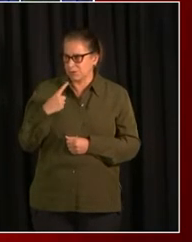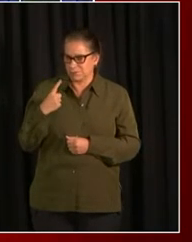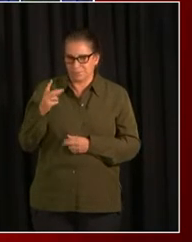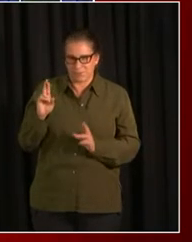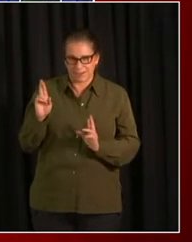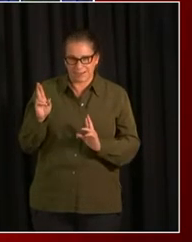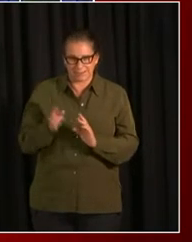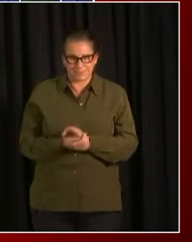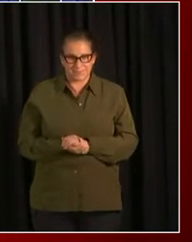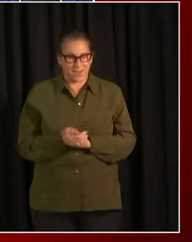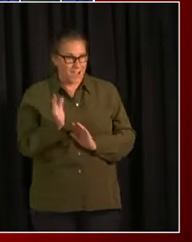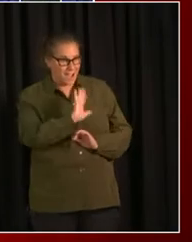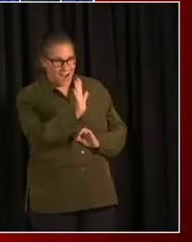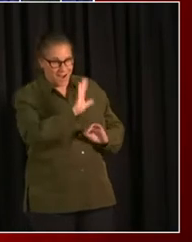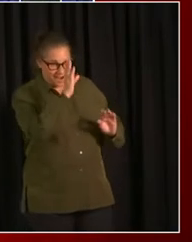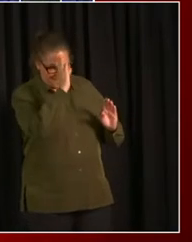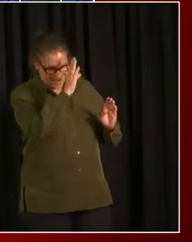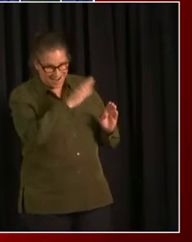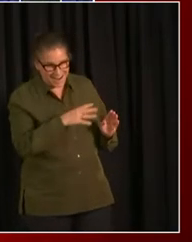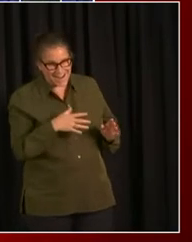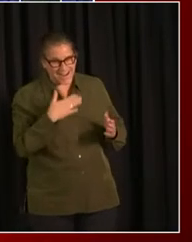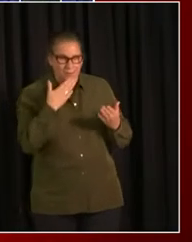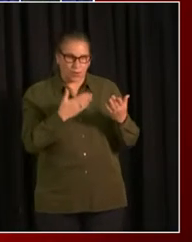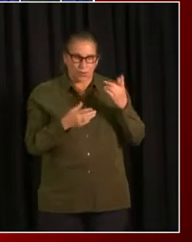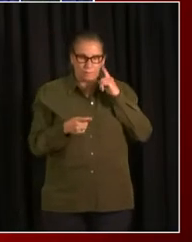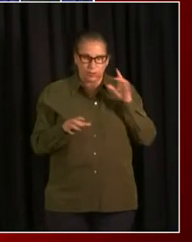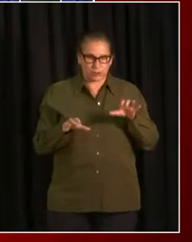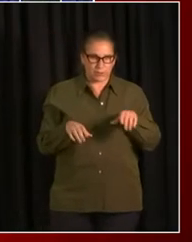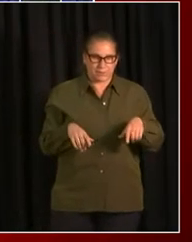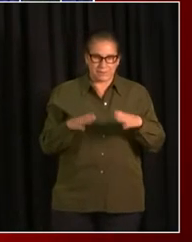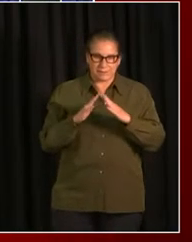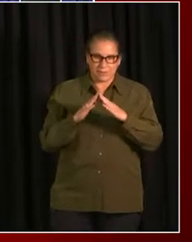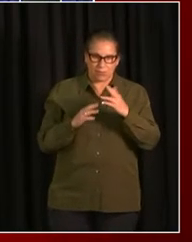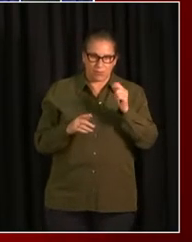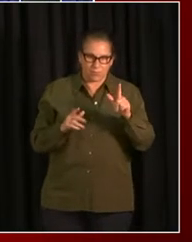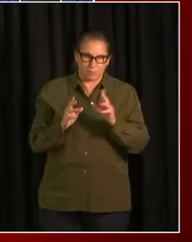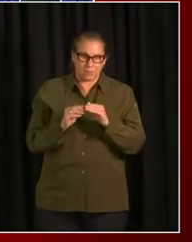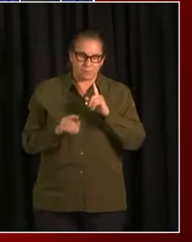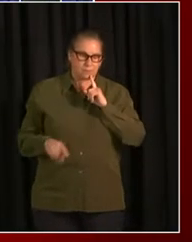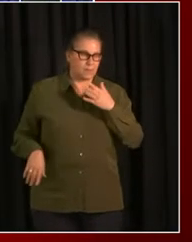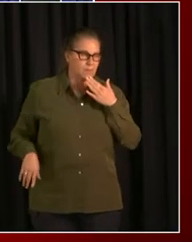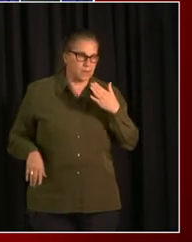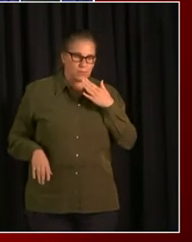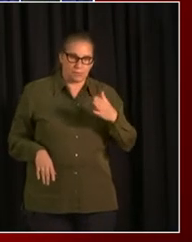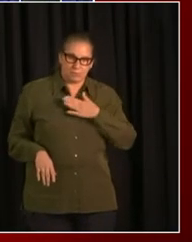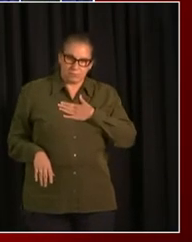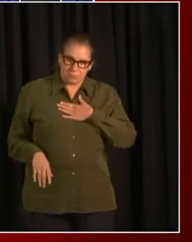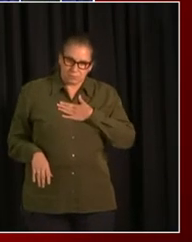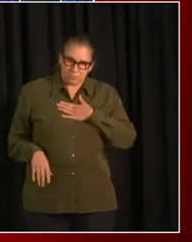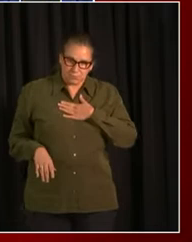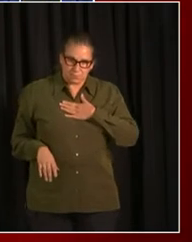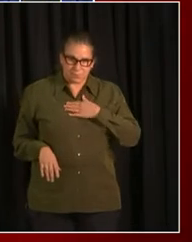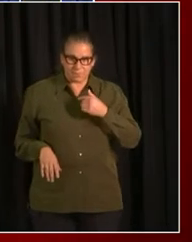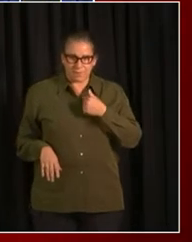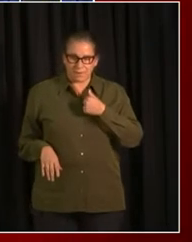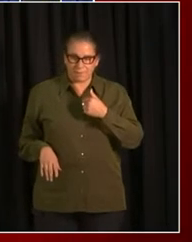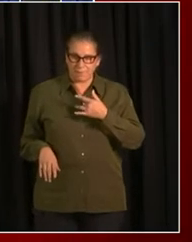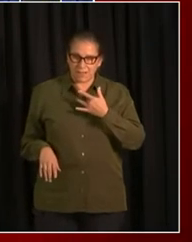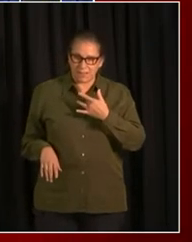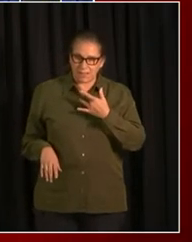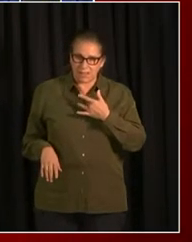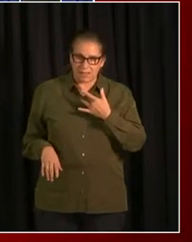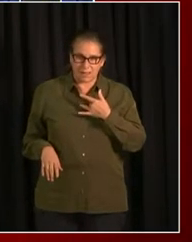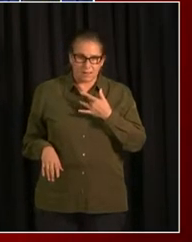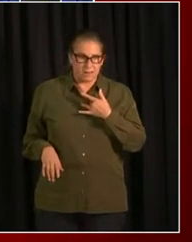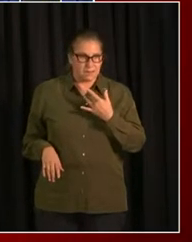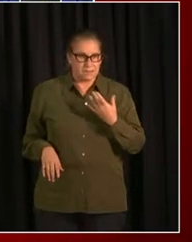Yes, hi. Thanks so much, and thanks for doing these calls. We have been home with our children these last 3